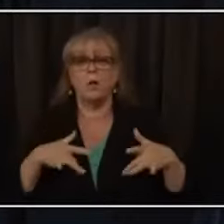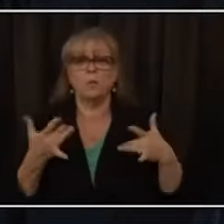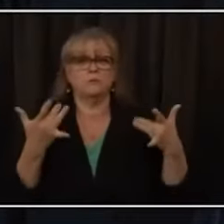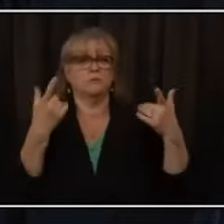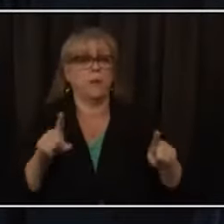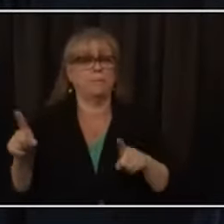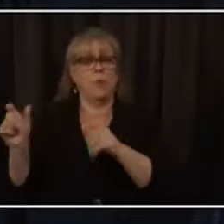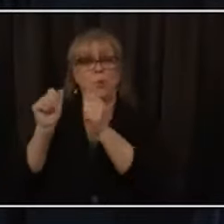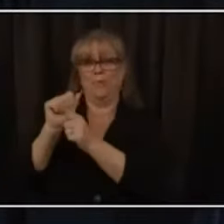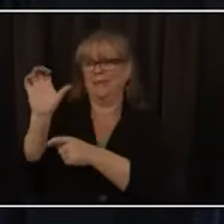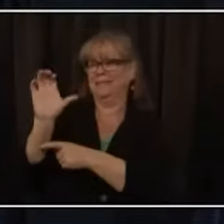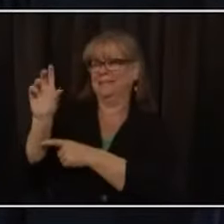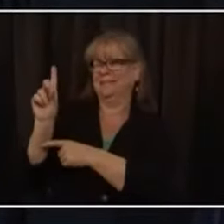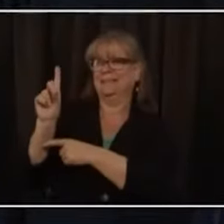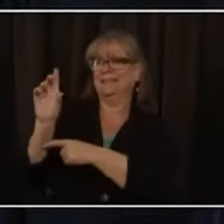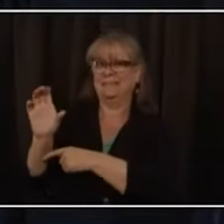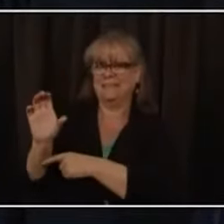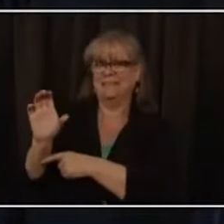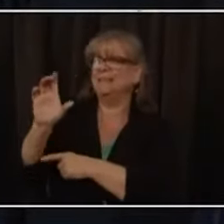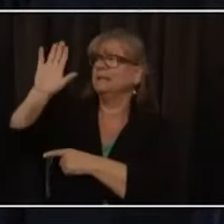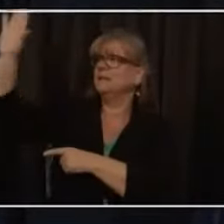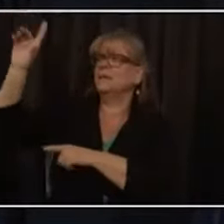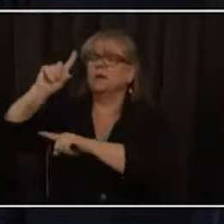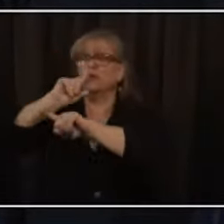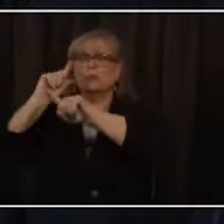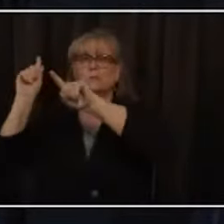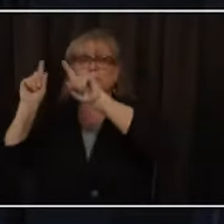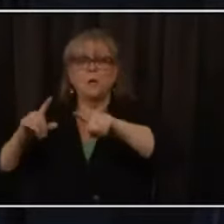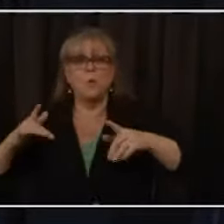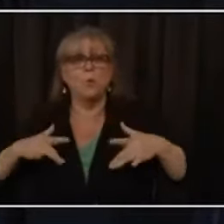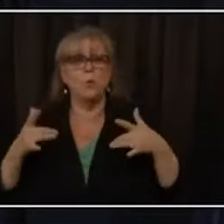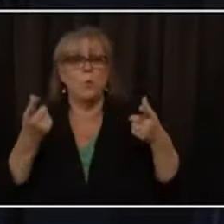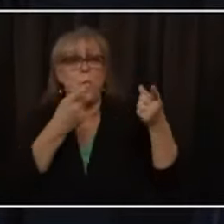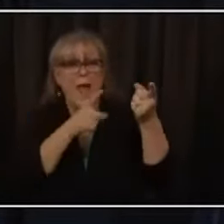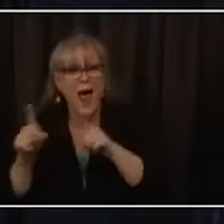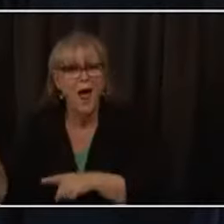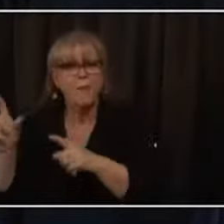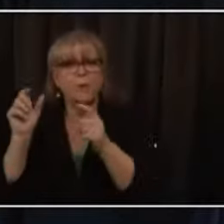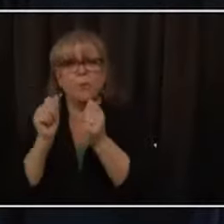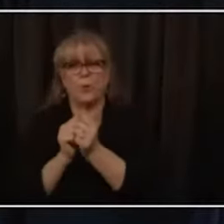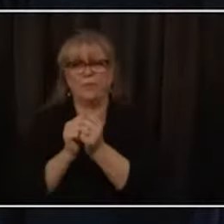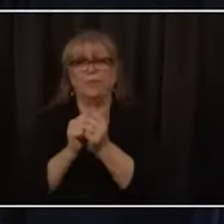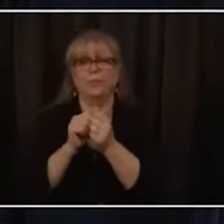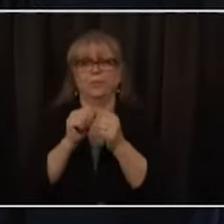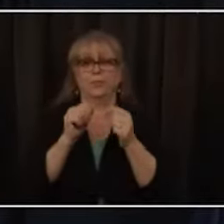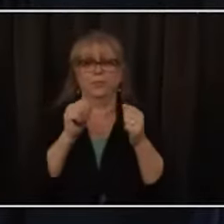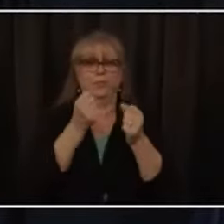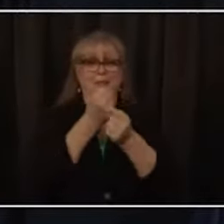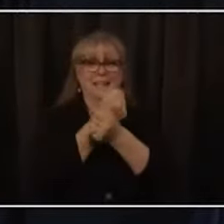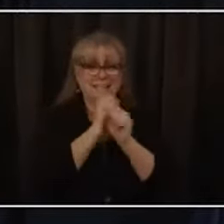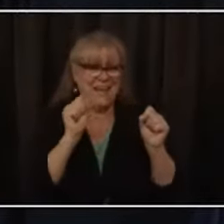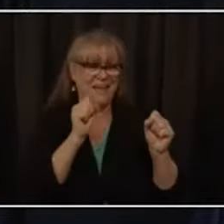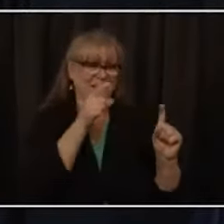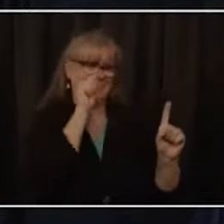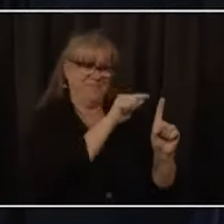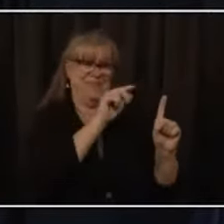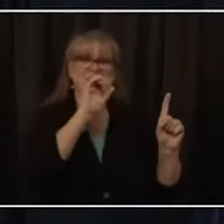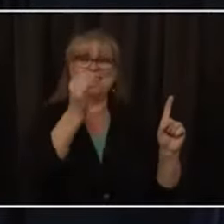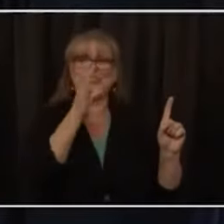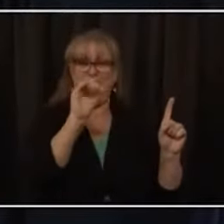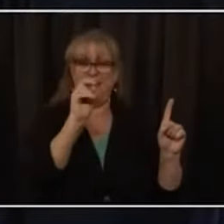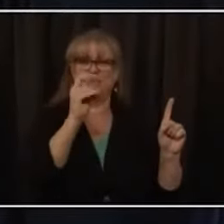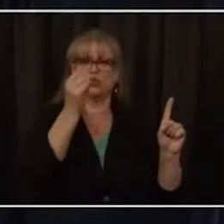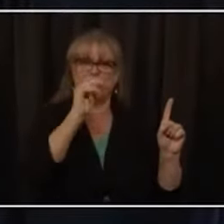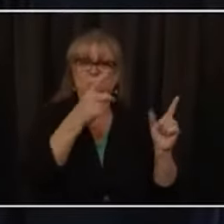recommendation to pause distribution and administration of the safe and highly effective Johnson & Johnson or Janssen vaccine in the